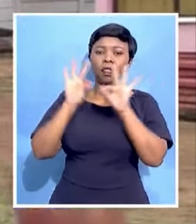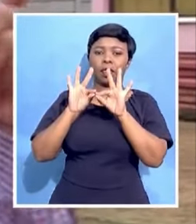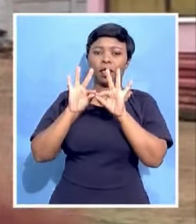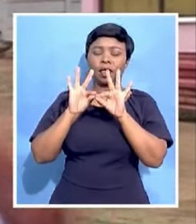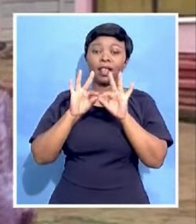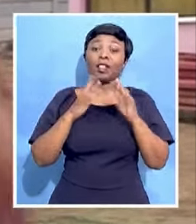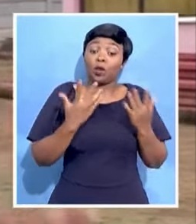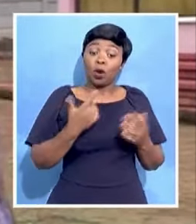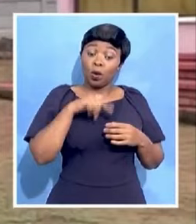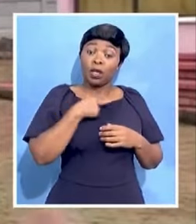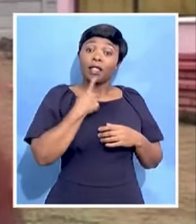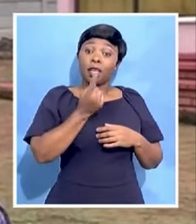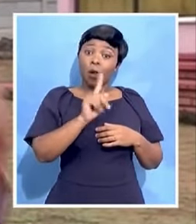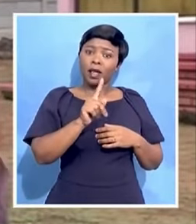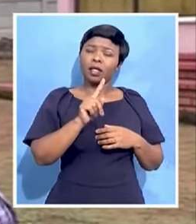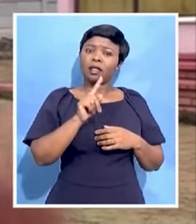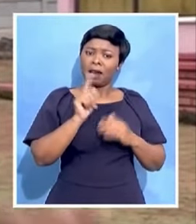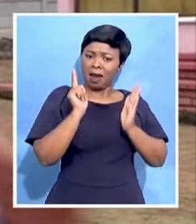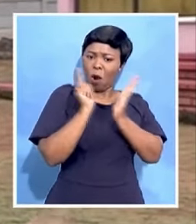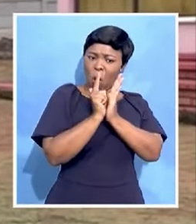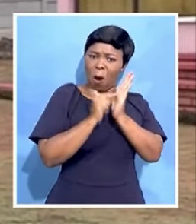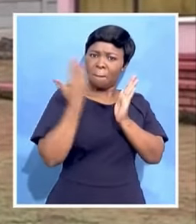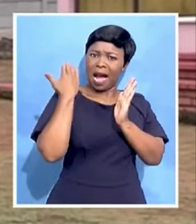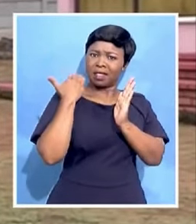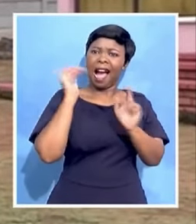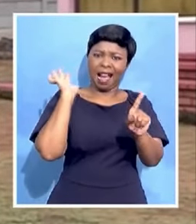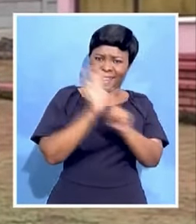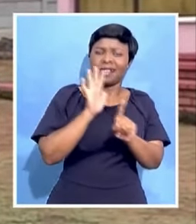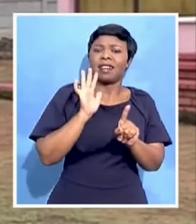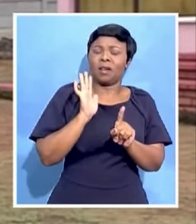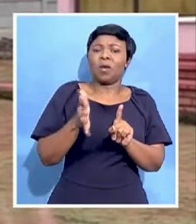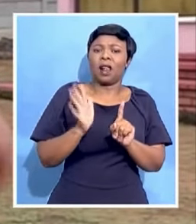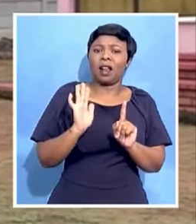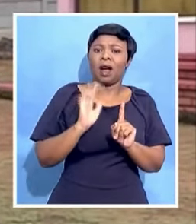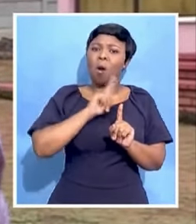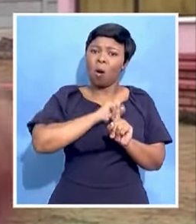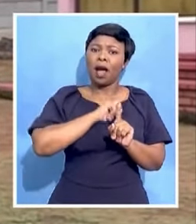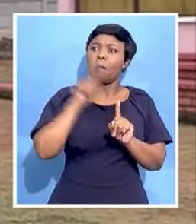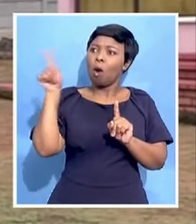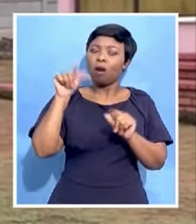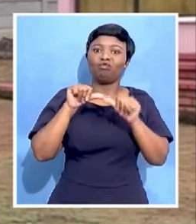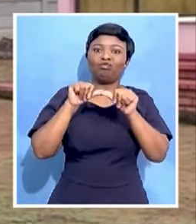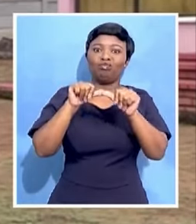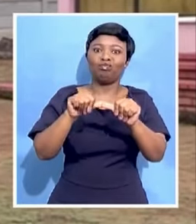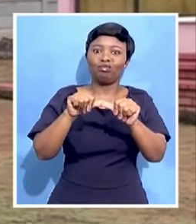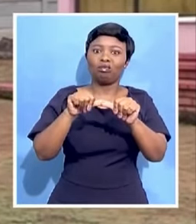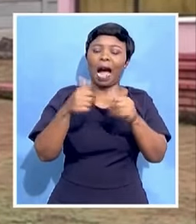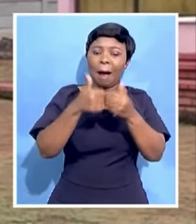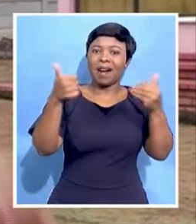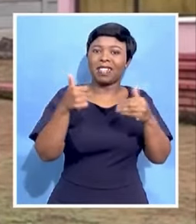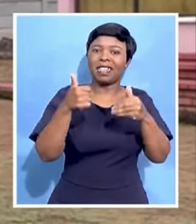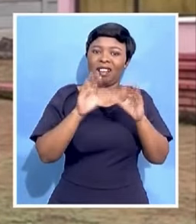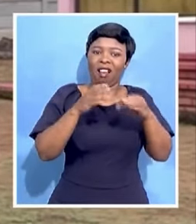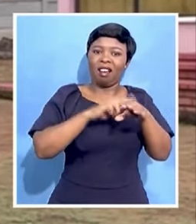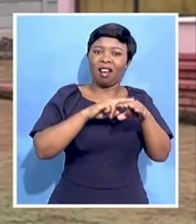they use in maintaining this apartheid colonialism. So we said we're not carrying these passes anymore.